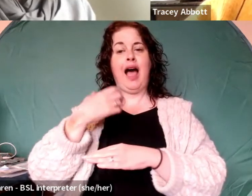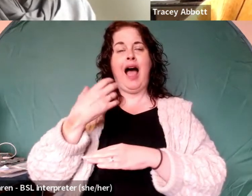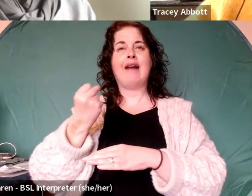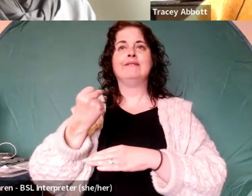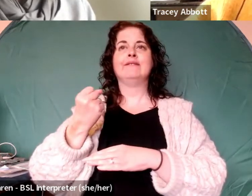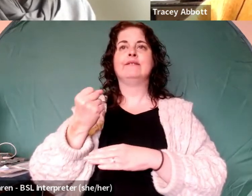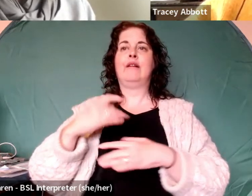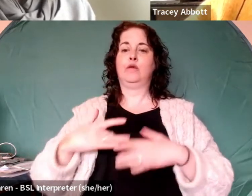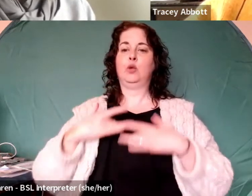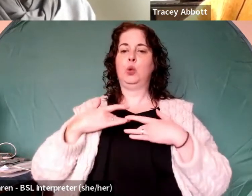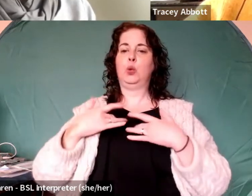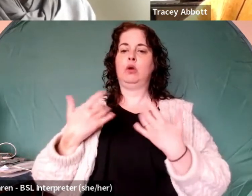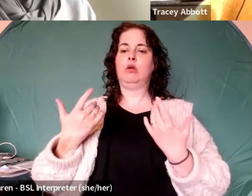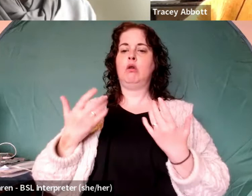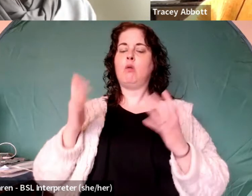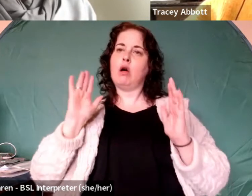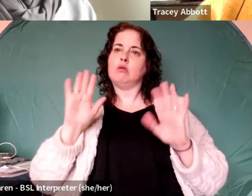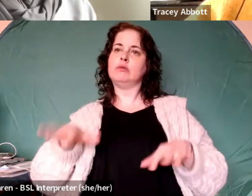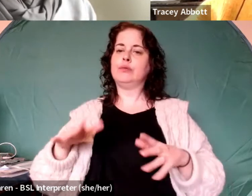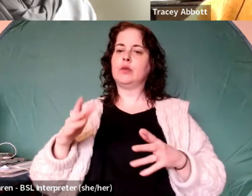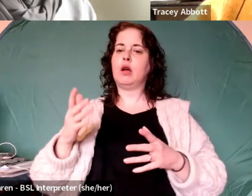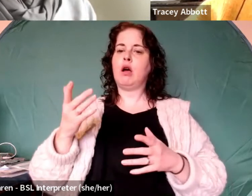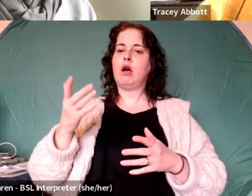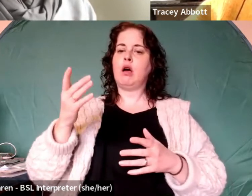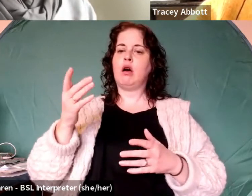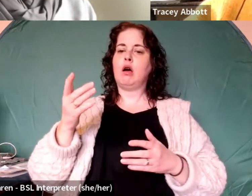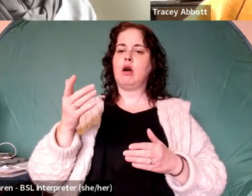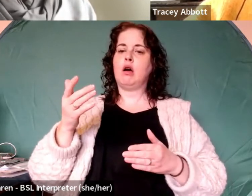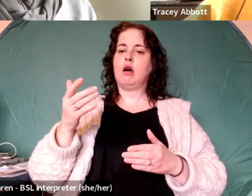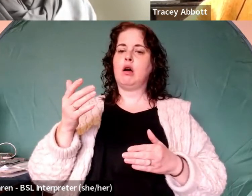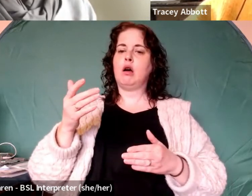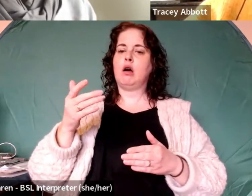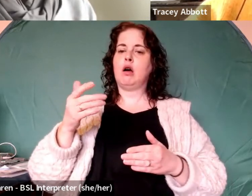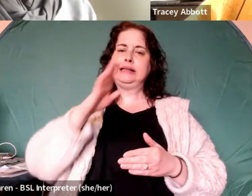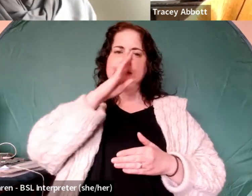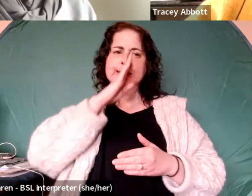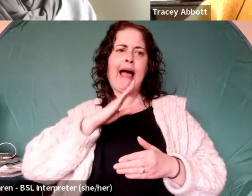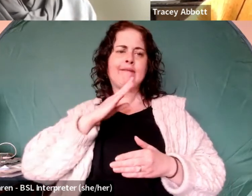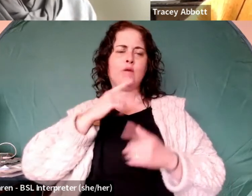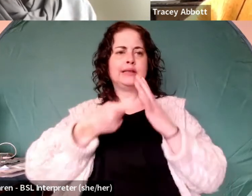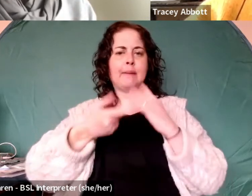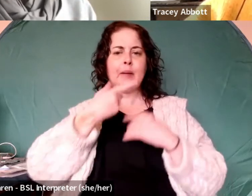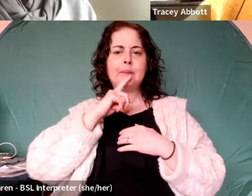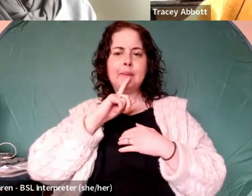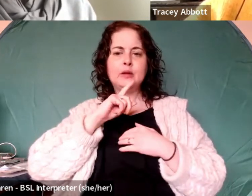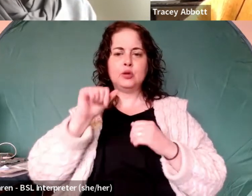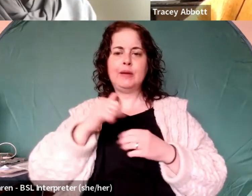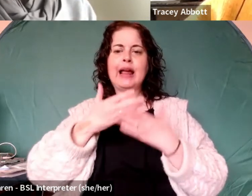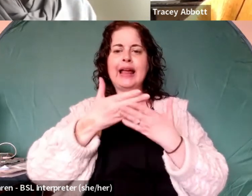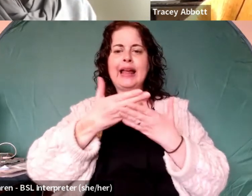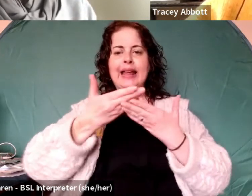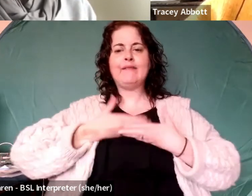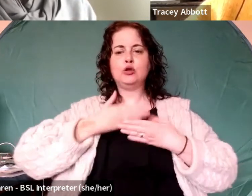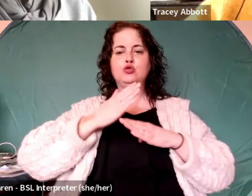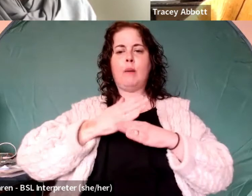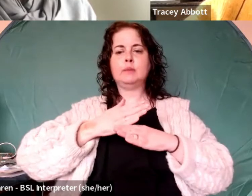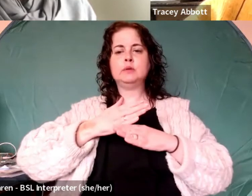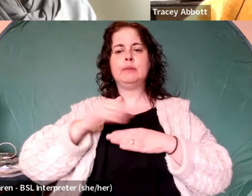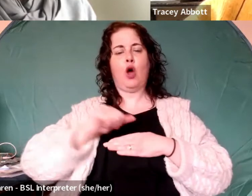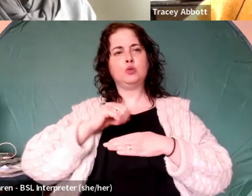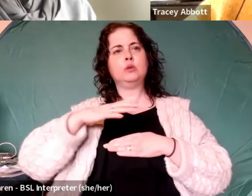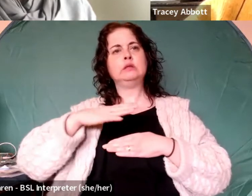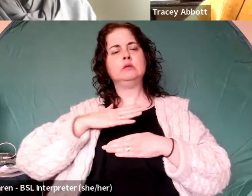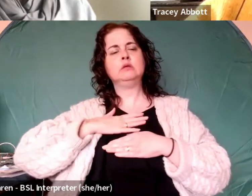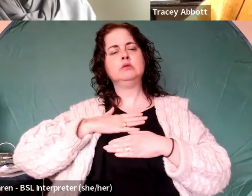of view that, well, actually, it's sad for all disabled people and we should be given jobs because we deserve it,